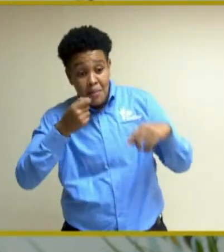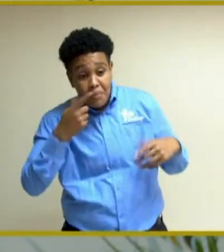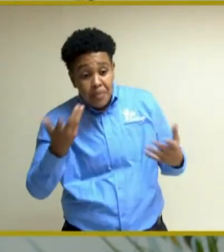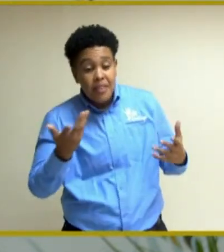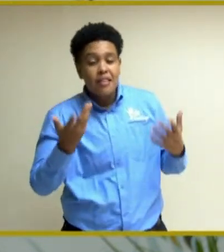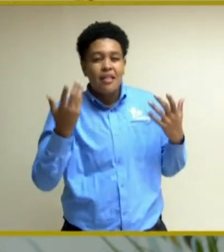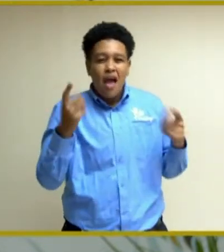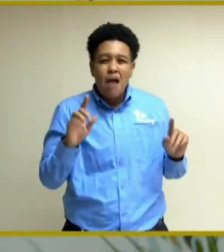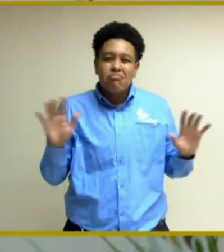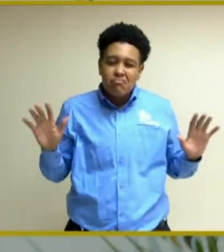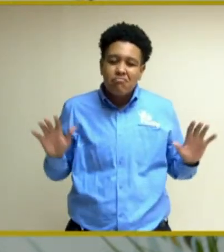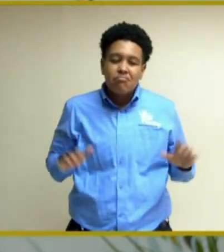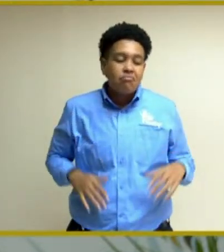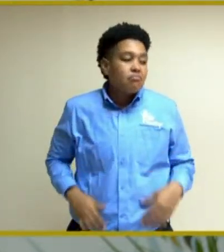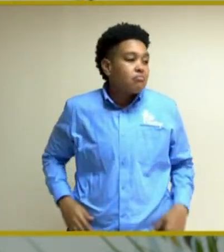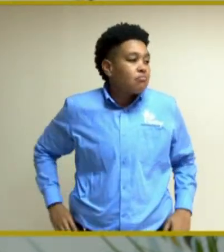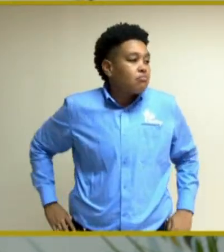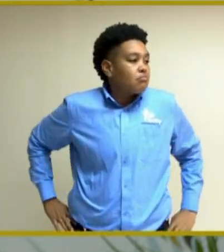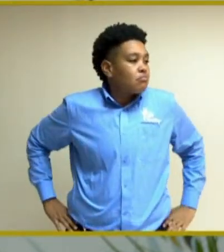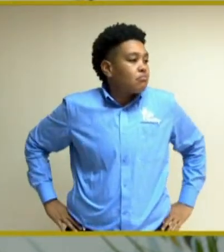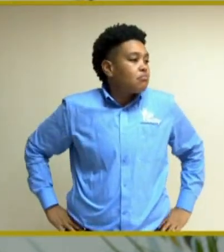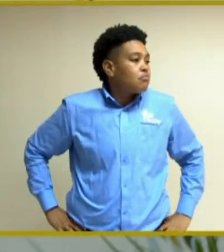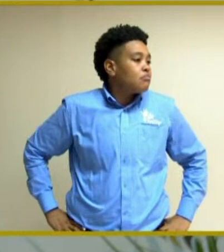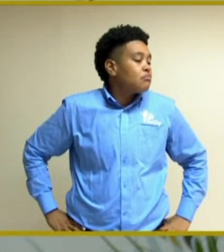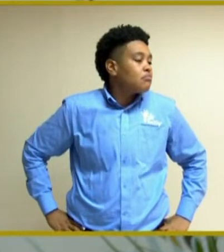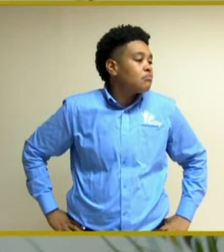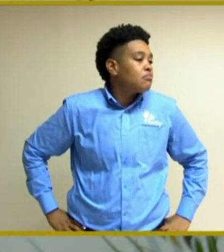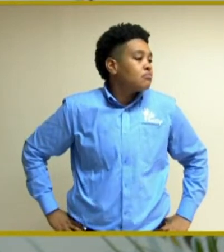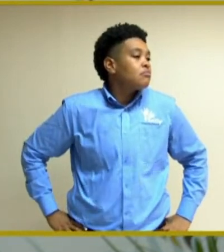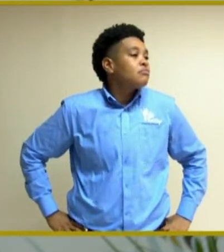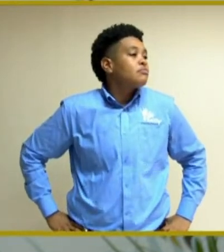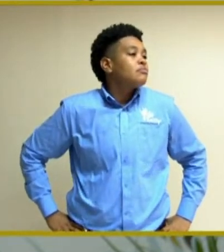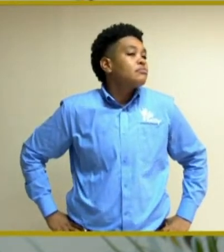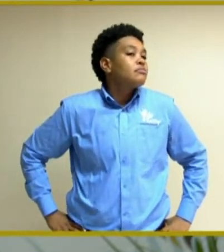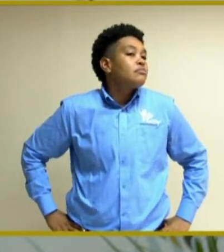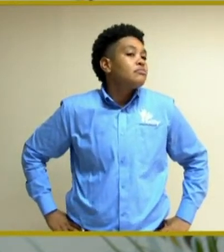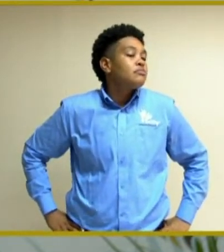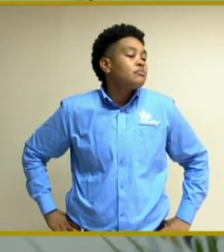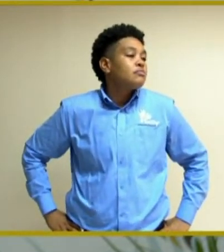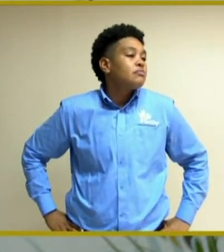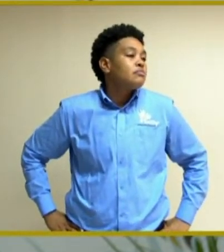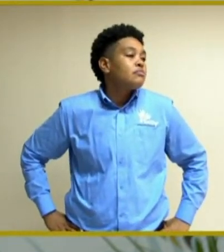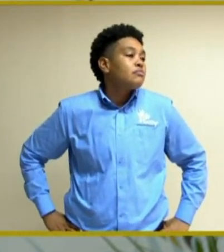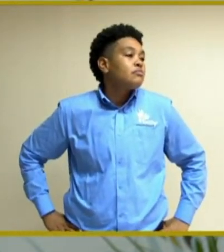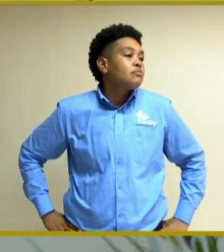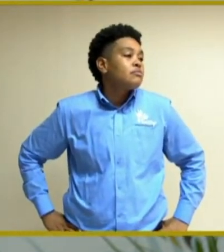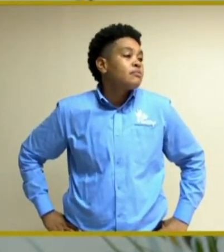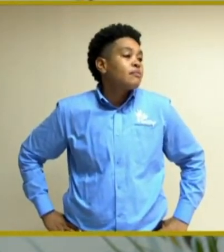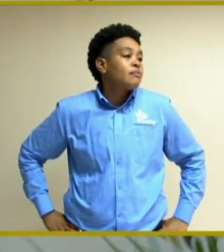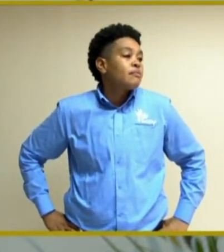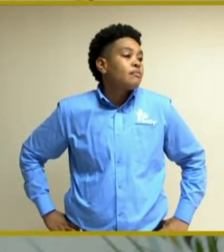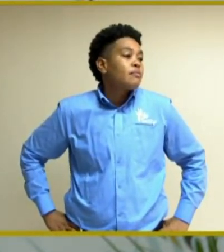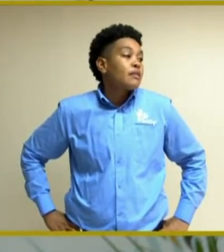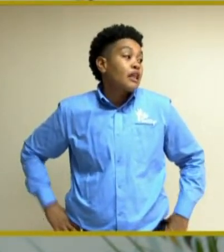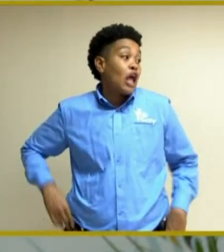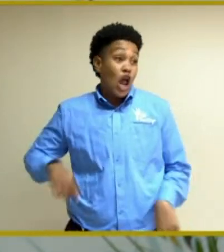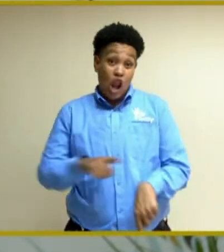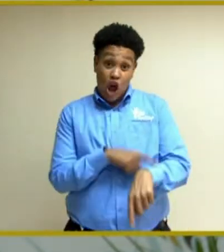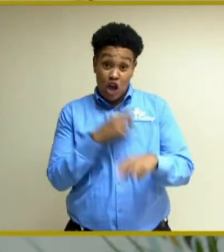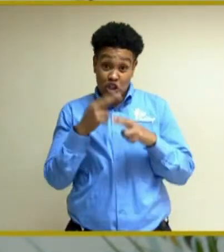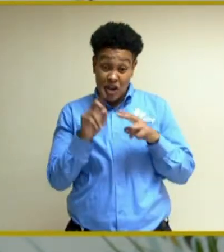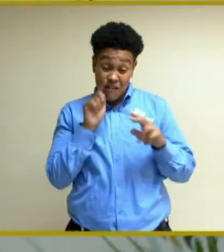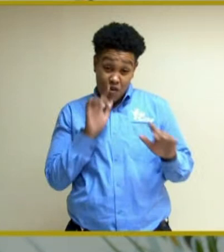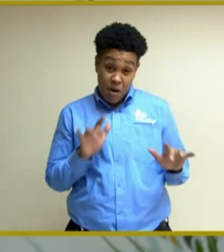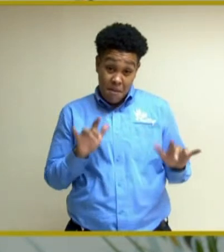it's the long and short of it is that for that mild side effect, you have